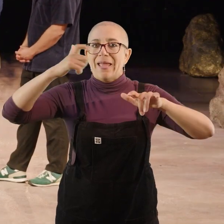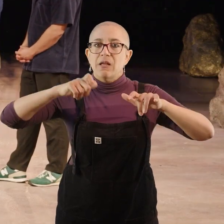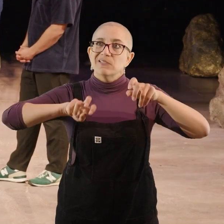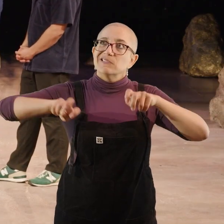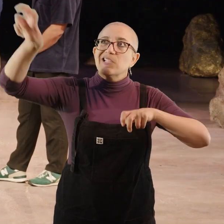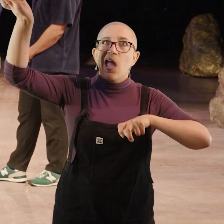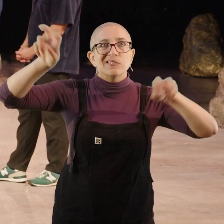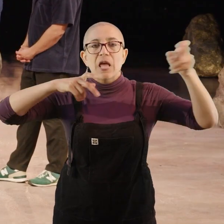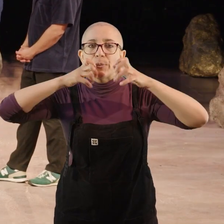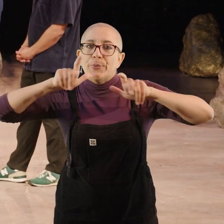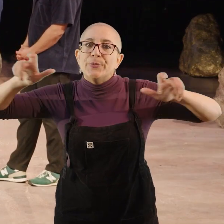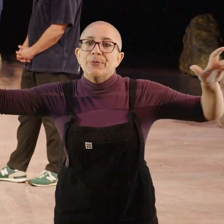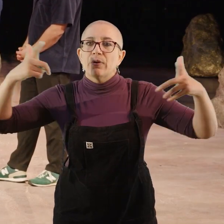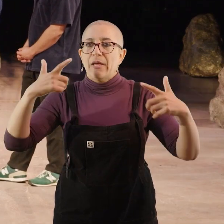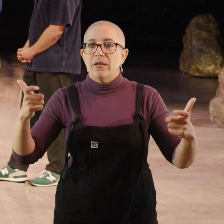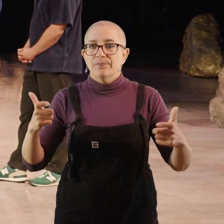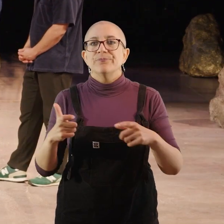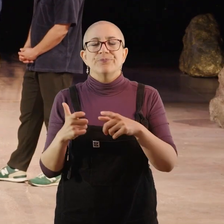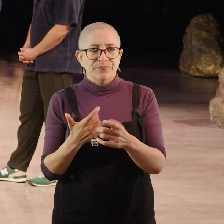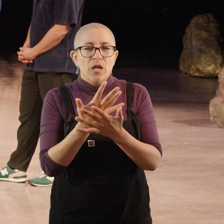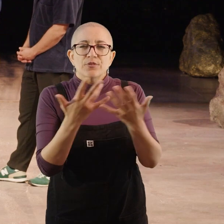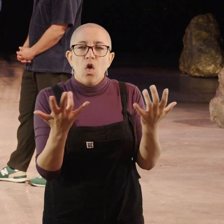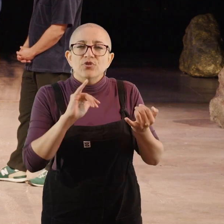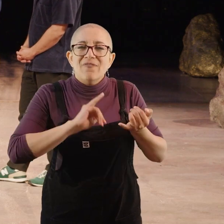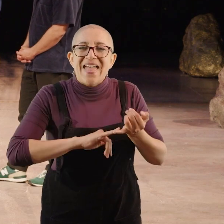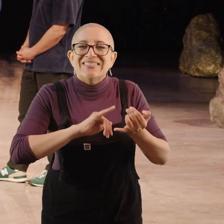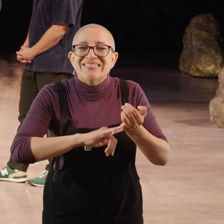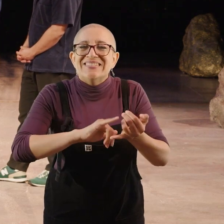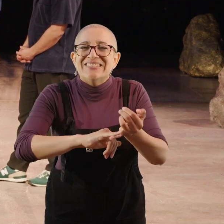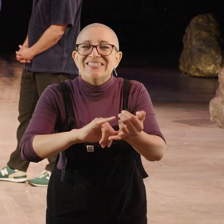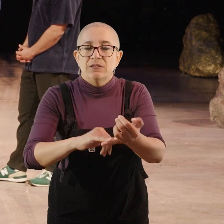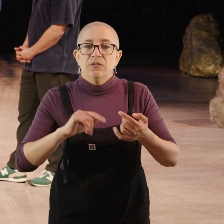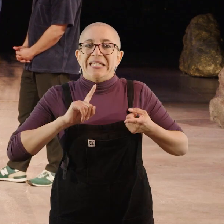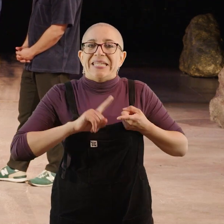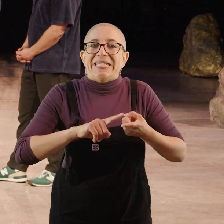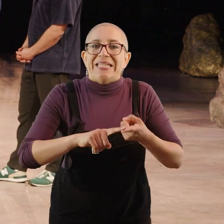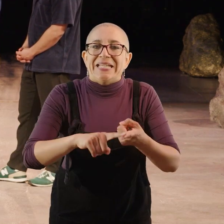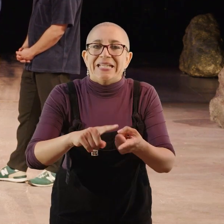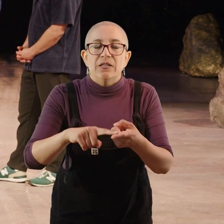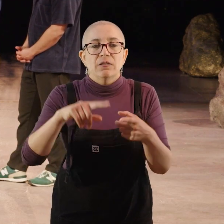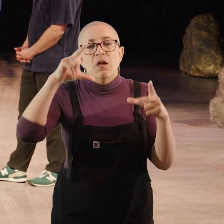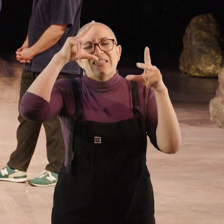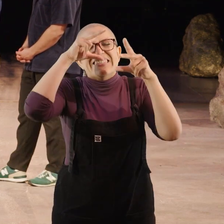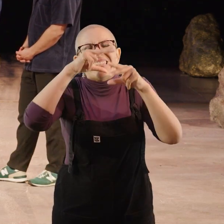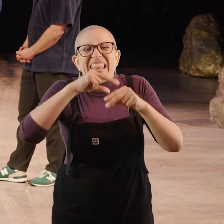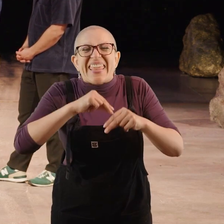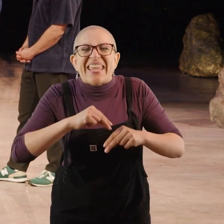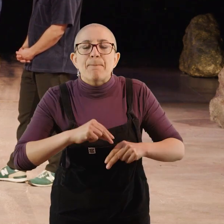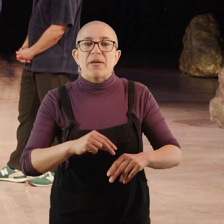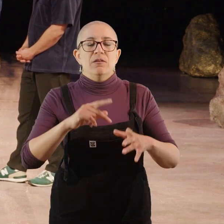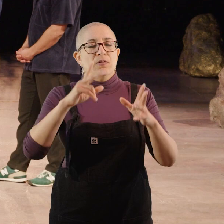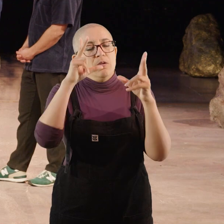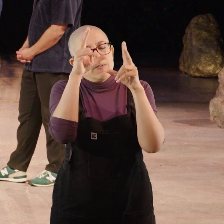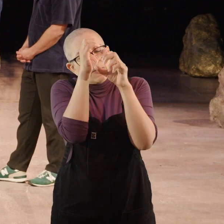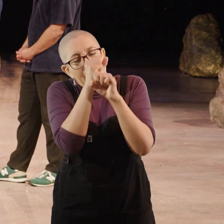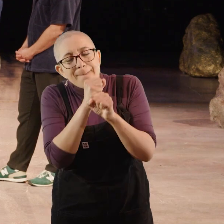Yeah, there's lots and the lots people. of sort of S's and ease and sleep and slept and deed